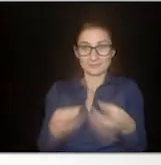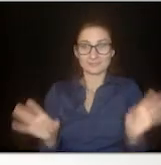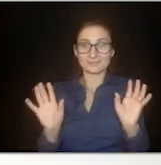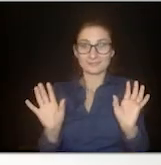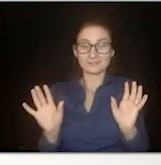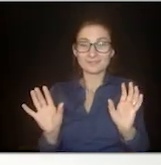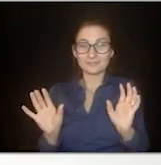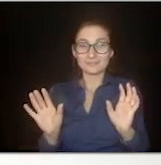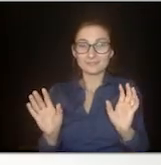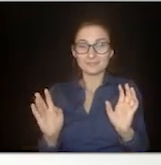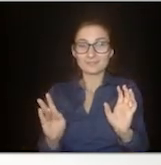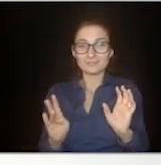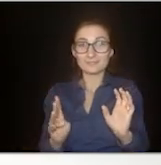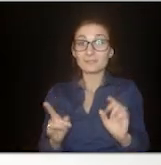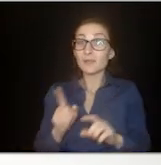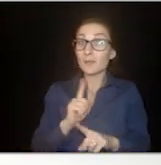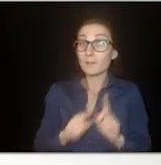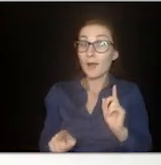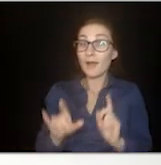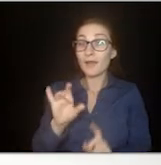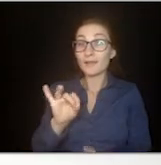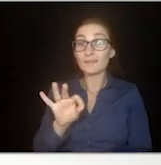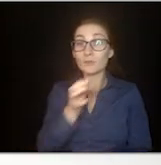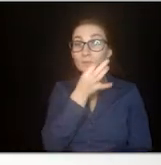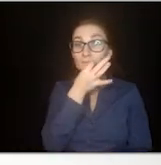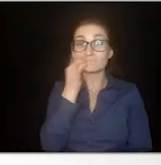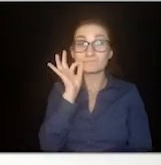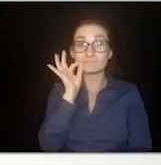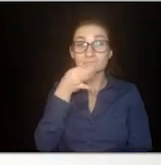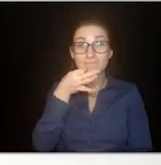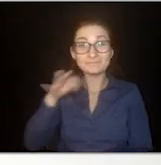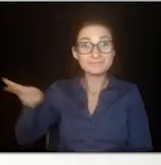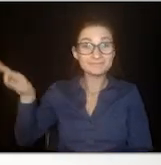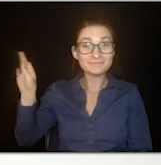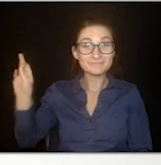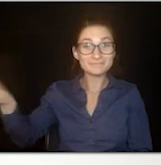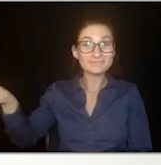Totally loses them. Learns But direct by body, zipping them,